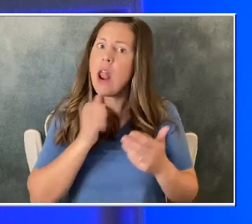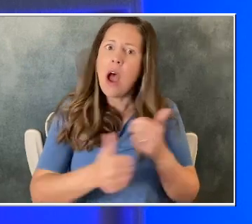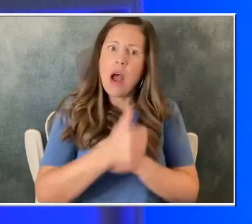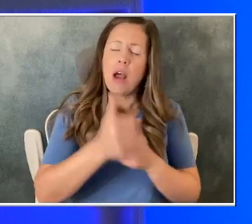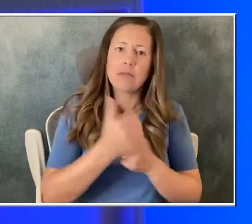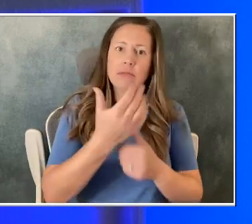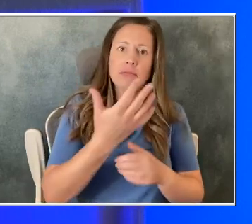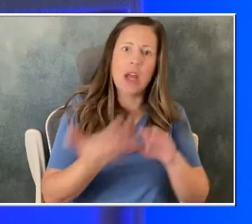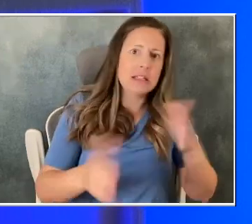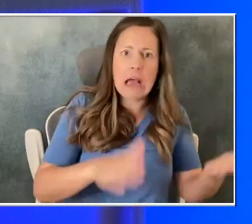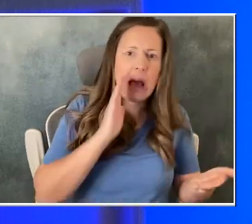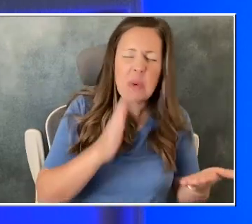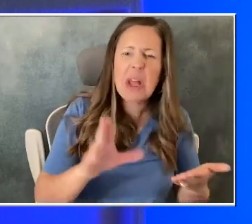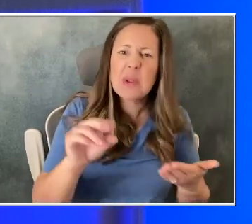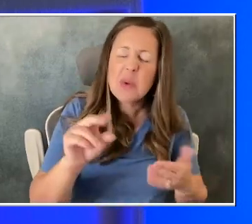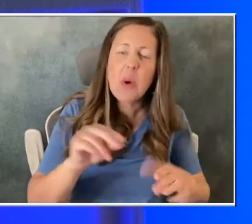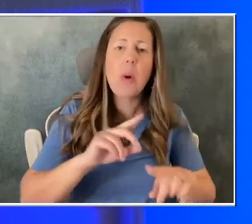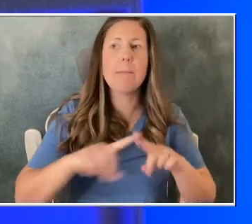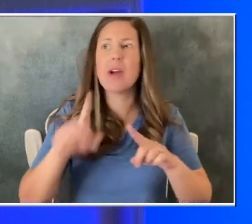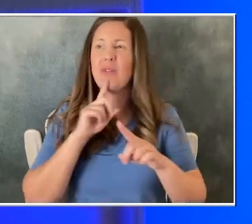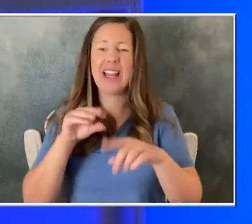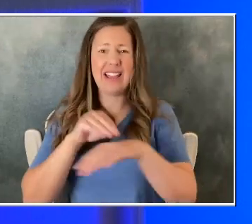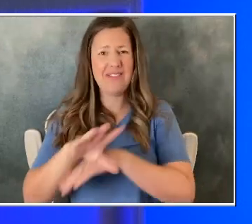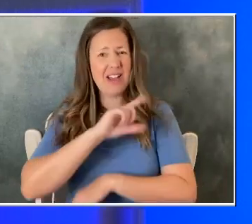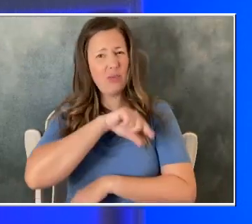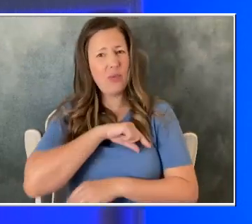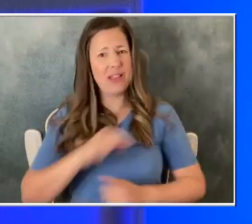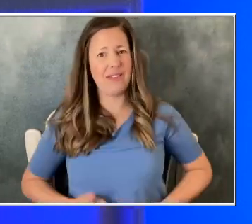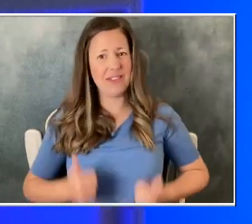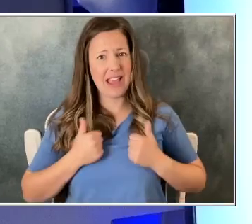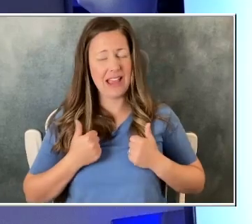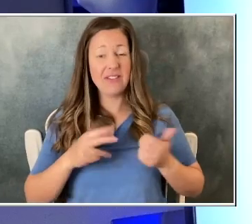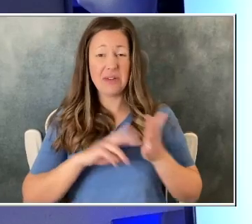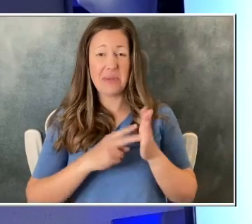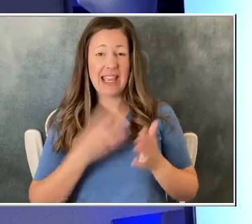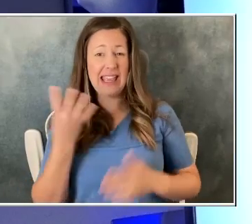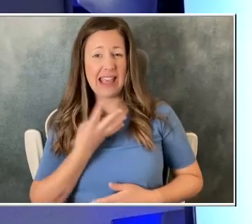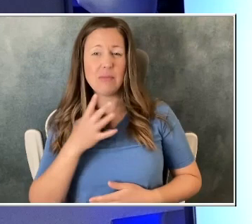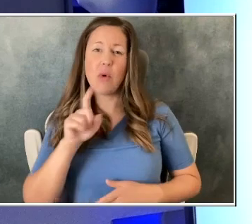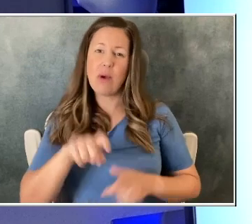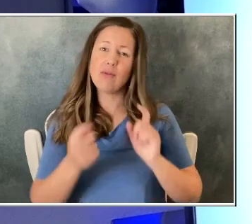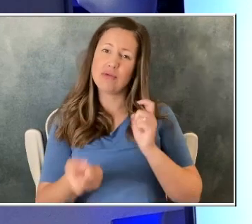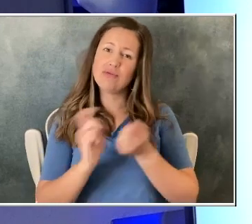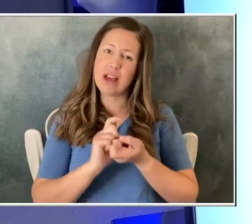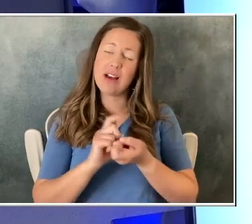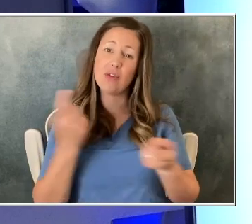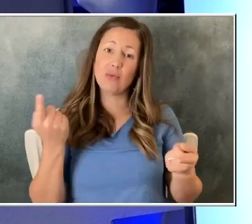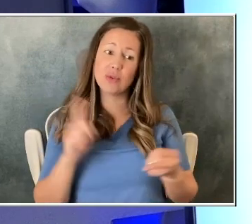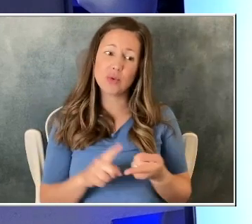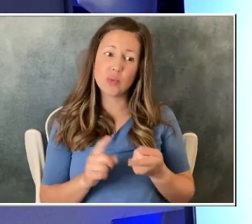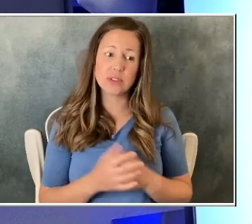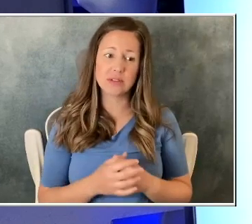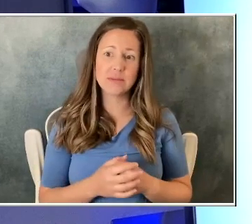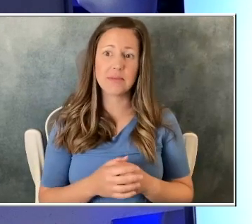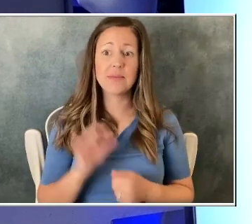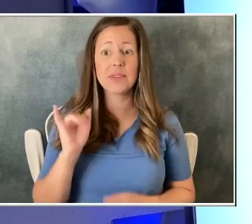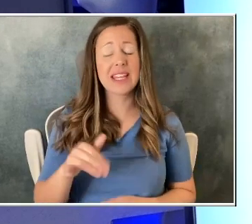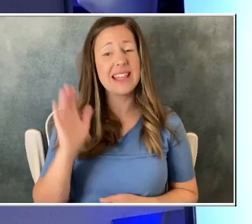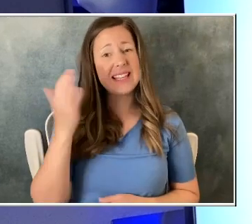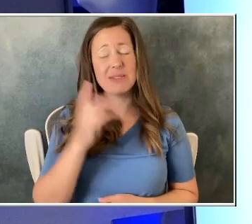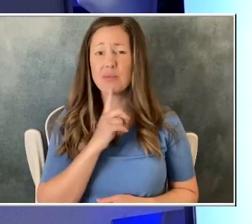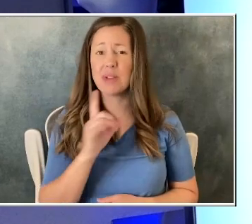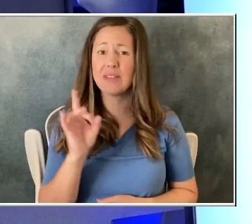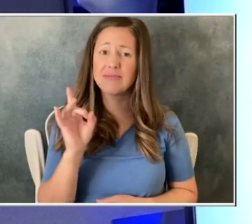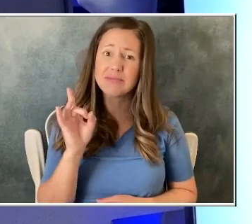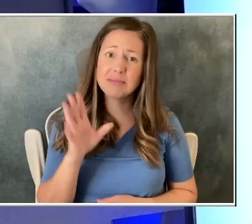and oftentimes the chemotherapy regimen has to be adjusted or reduced. Hands, feet, that sounds perfectly miserable to me. Is that, I